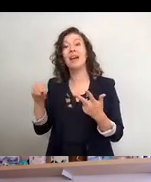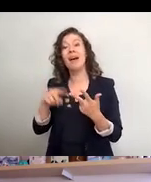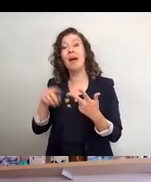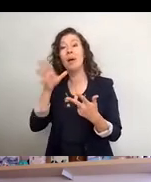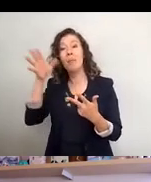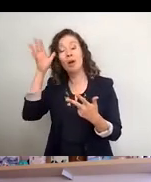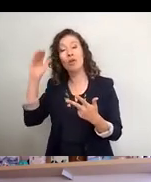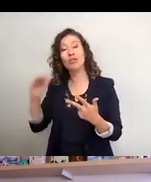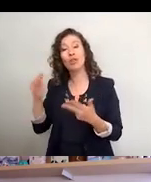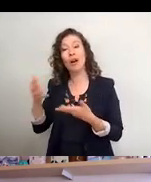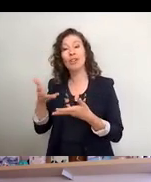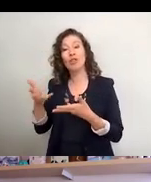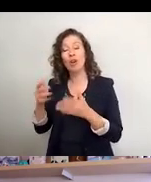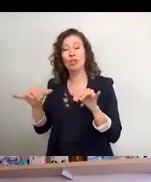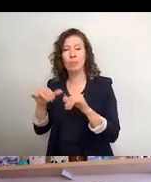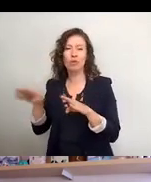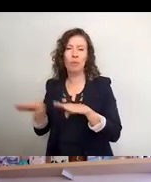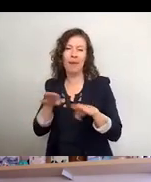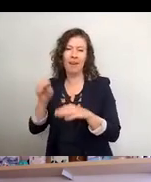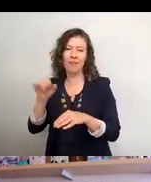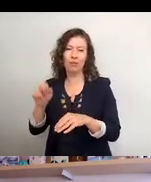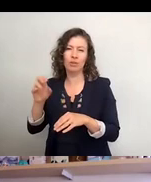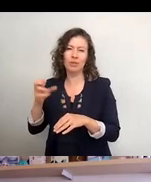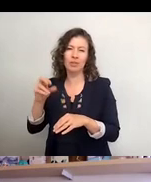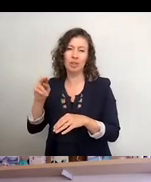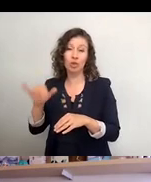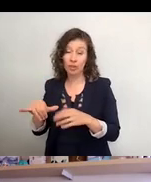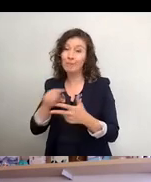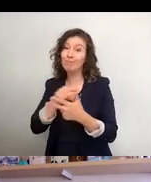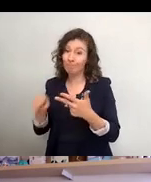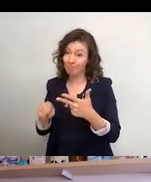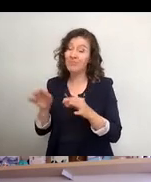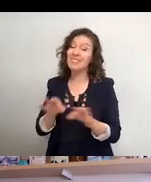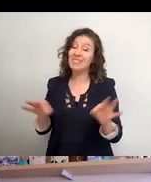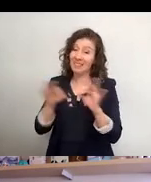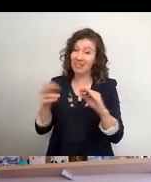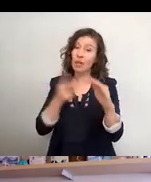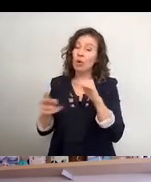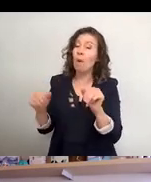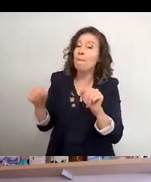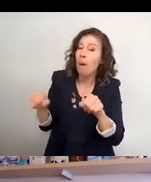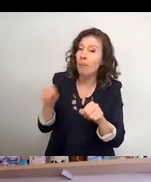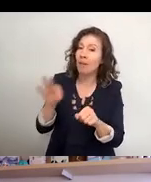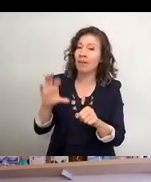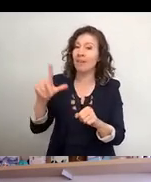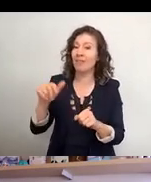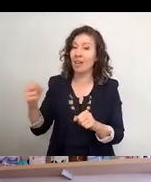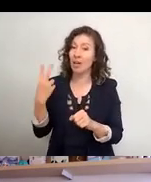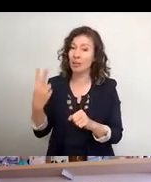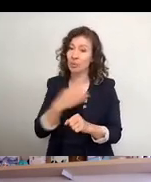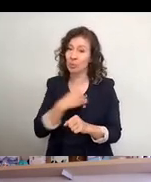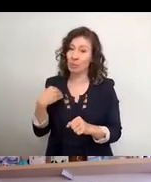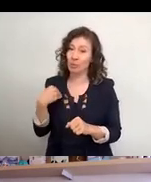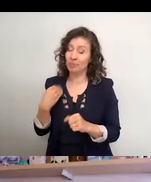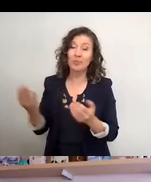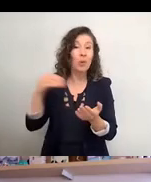of behavioral synchrony significantly predicted the probability of class 2 membership. So again, family